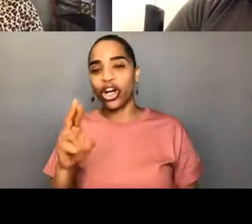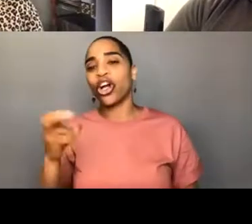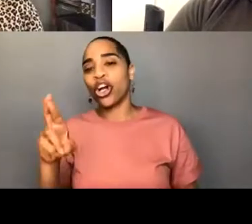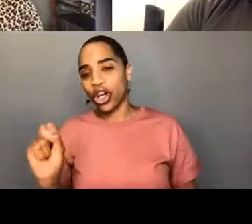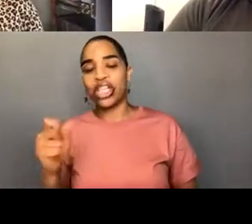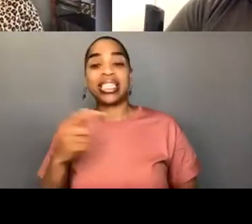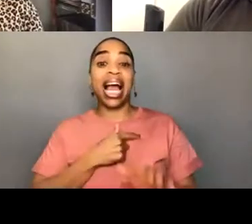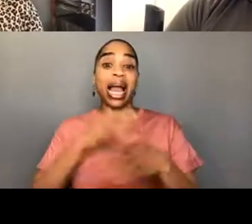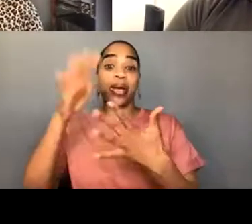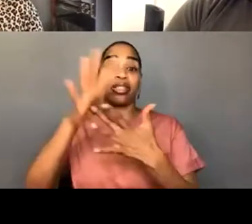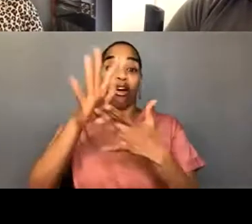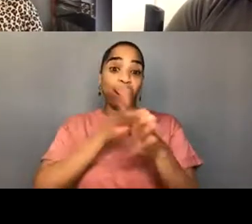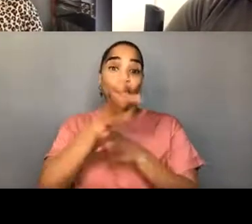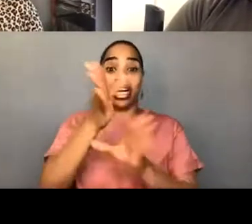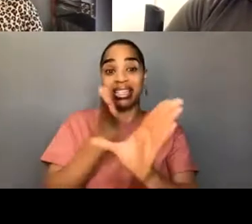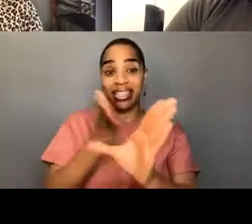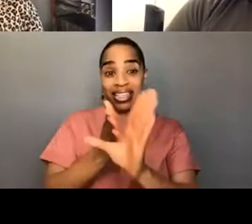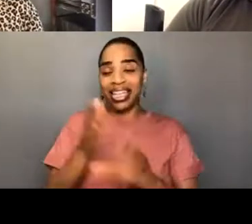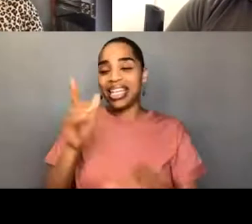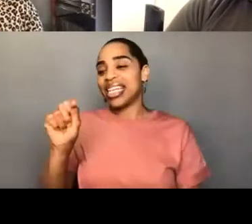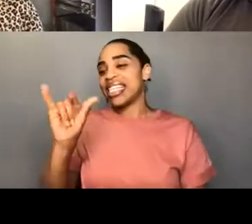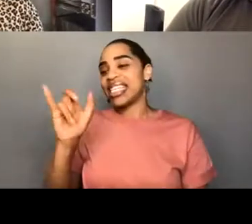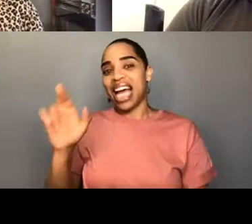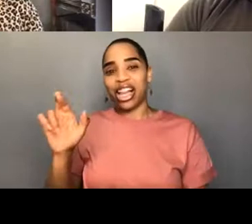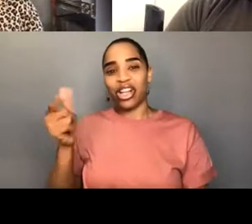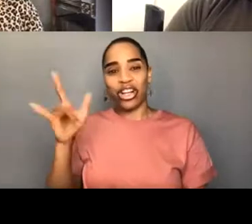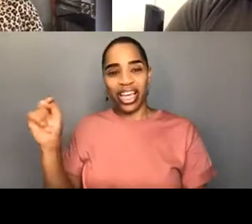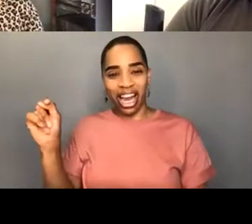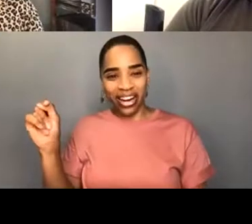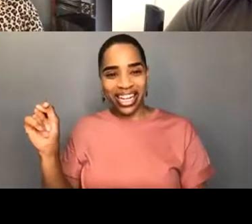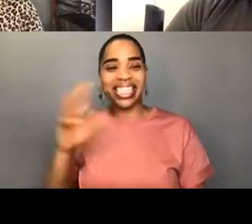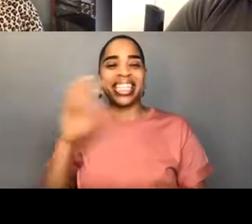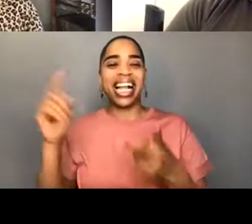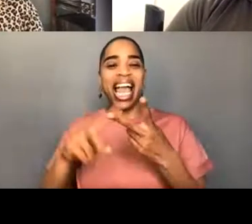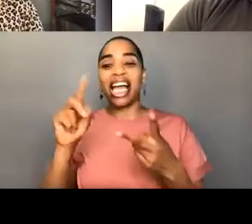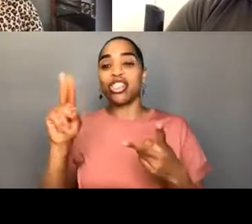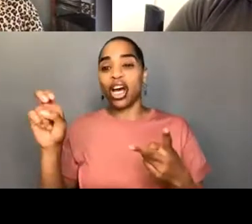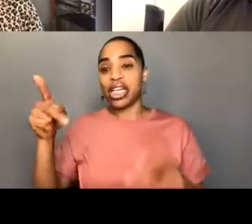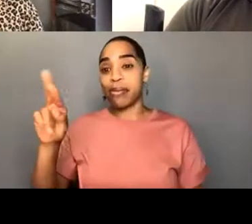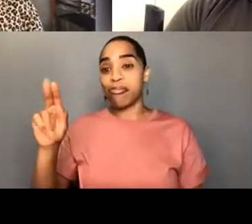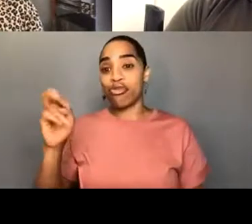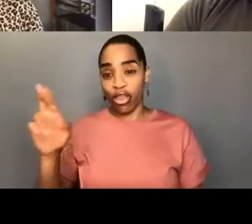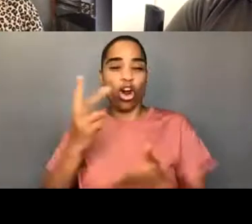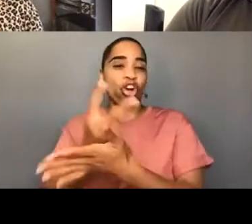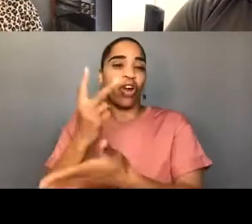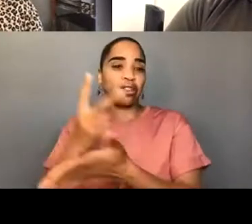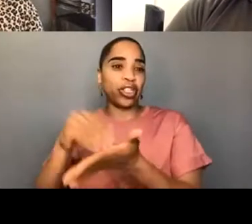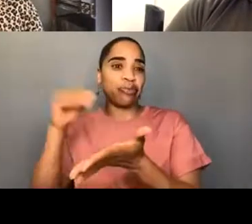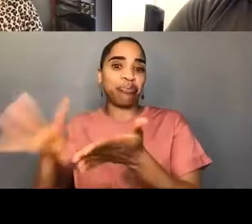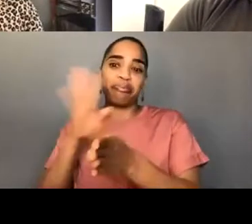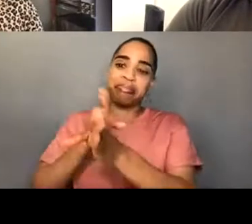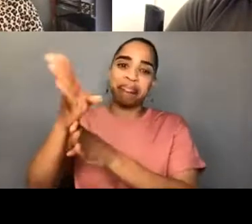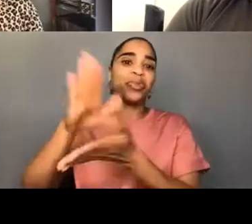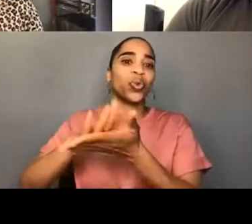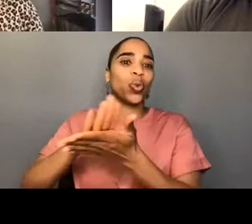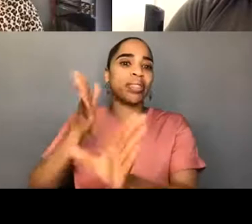in psychology. I'm joined by Tyler Garrett and Donnie Prather, who are both graduate students in school psychology.